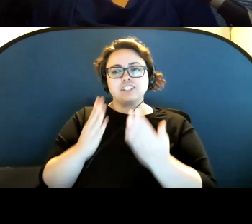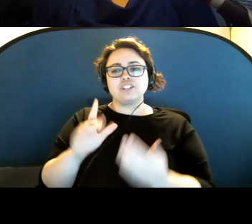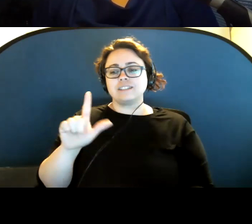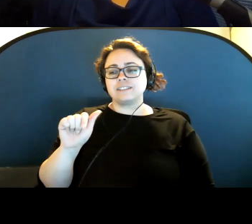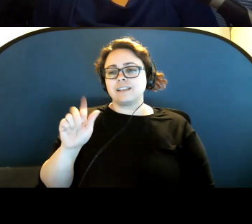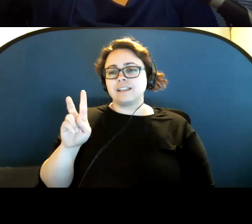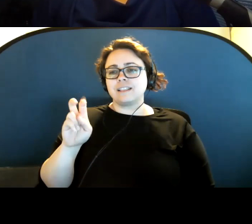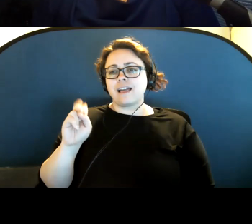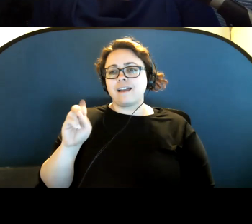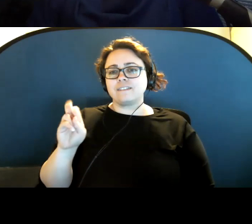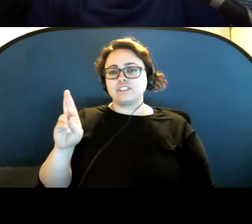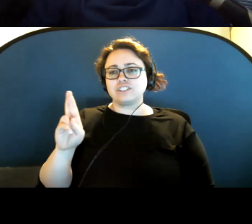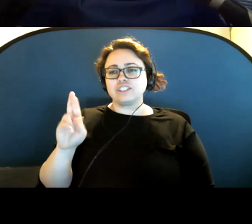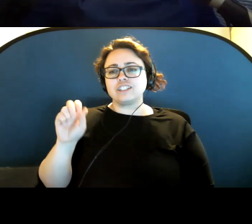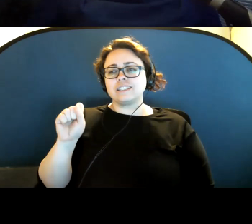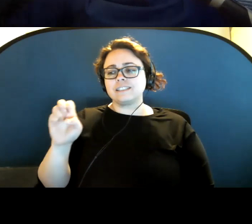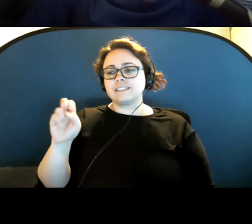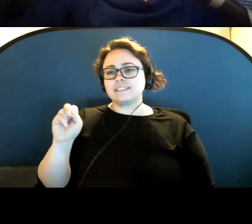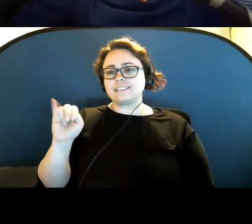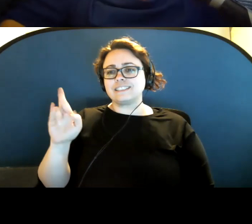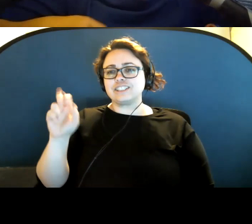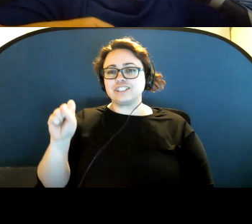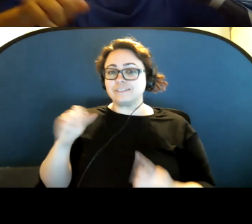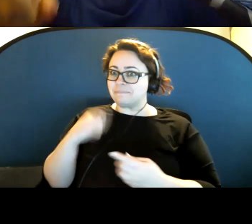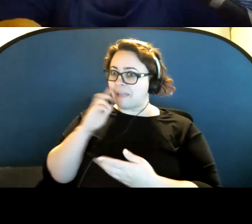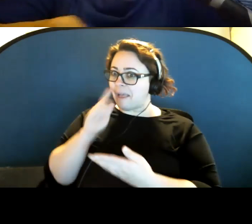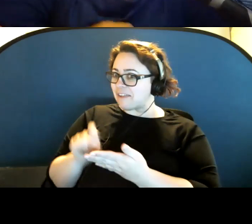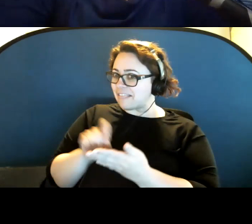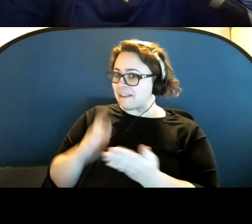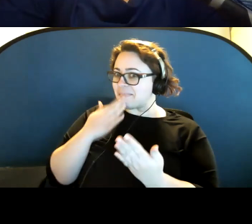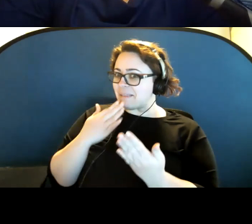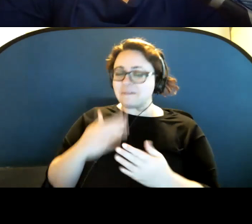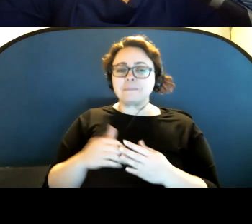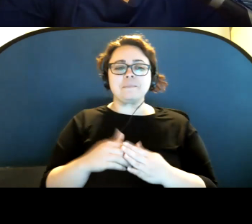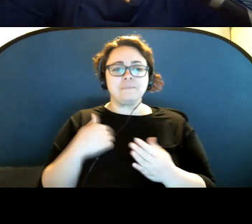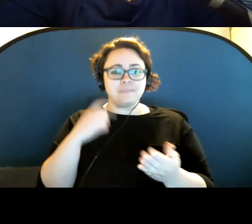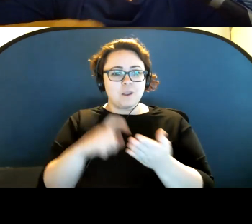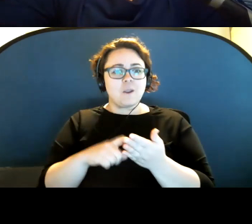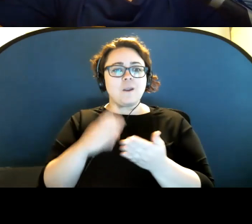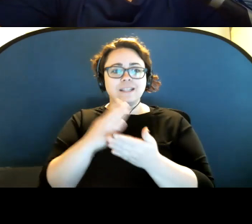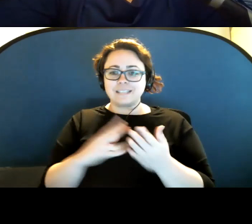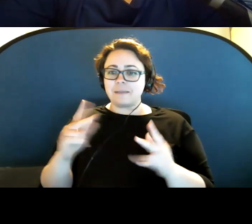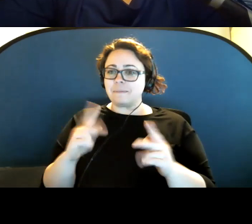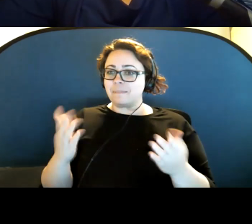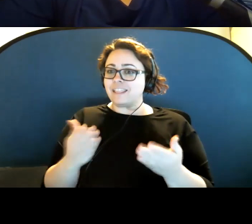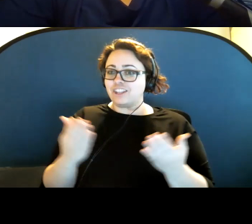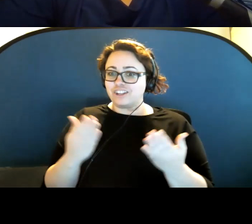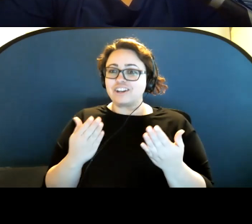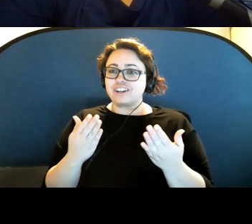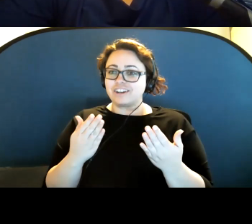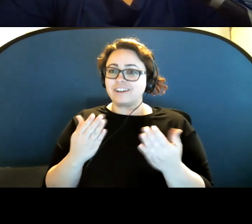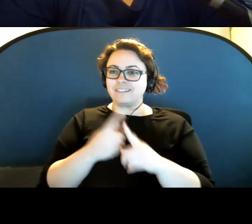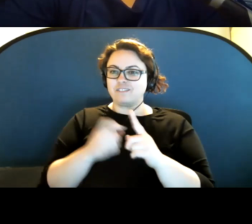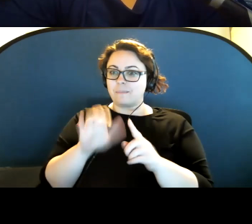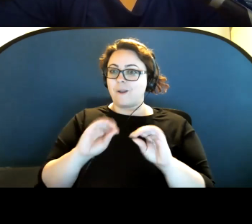resources. I'm going to write that down. Thank you. And I see we have some folks from that organization here. I want to encourage you to drop that in